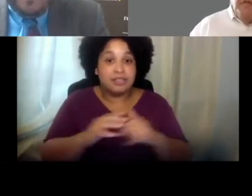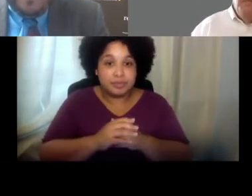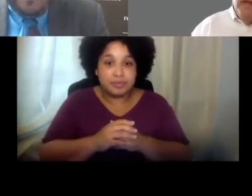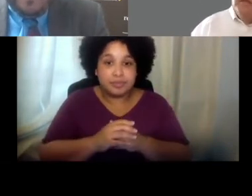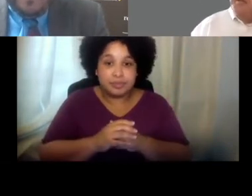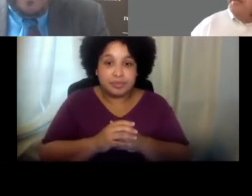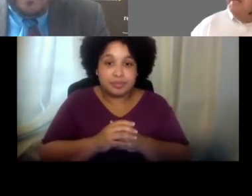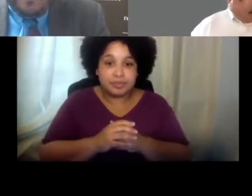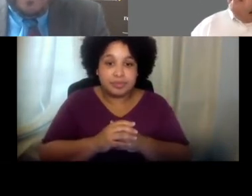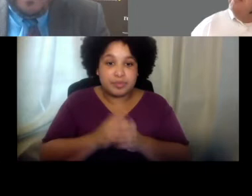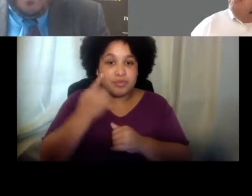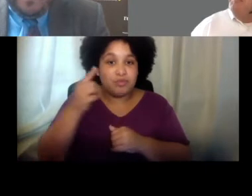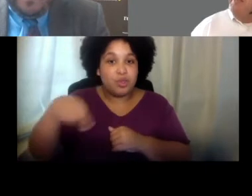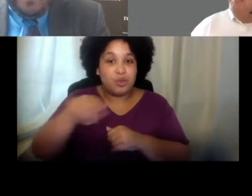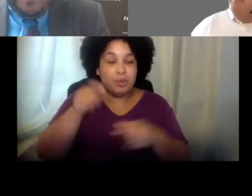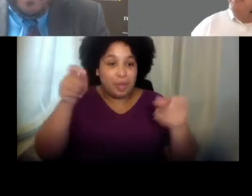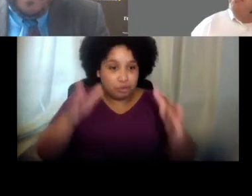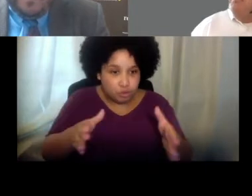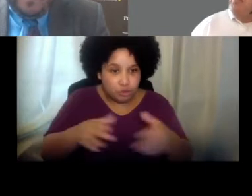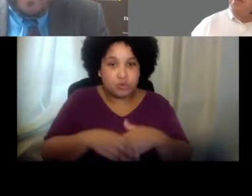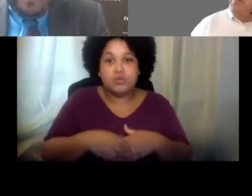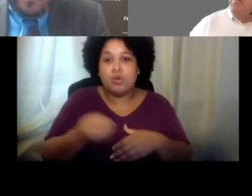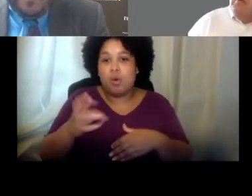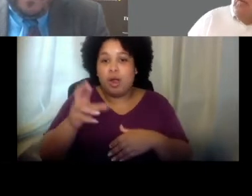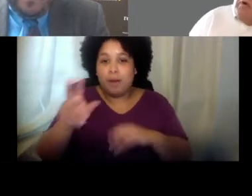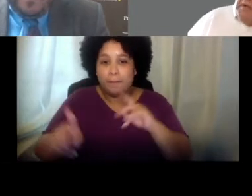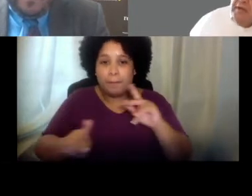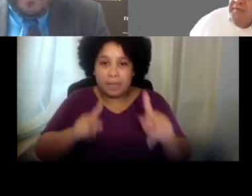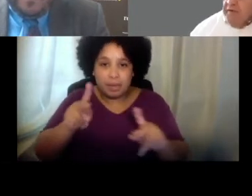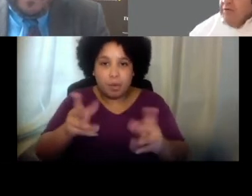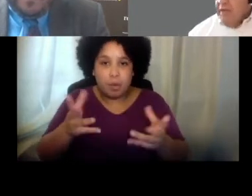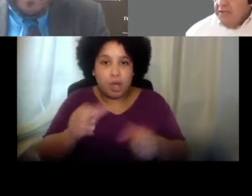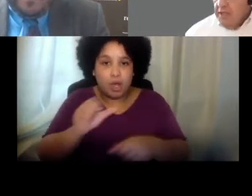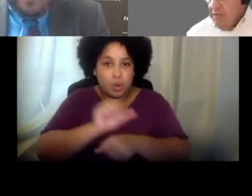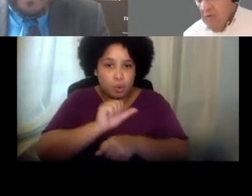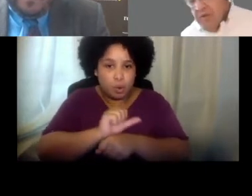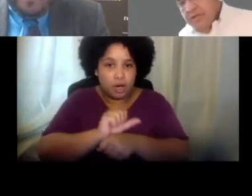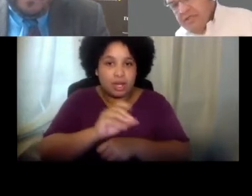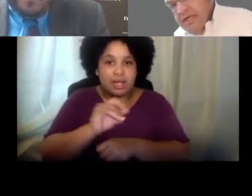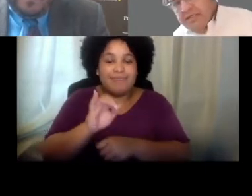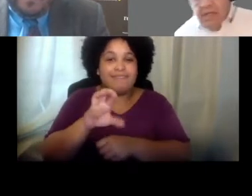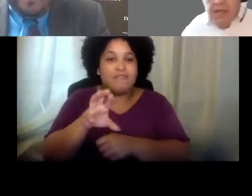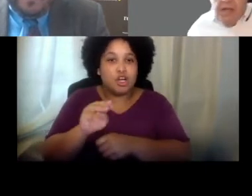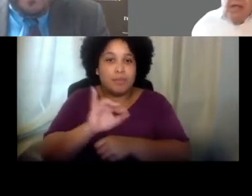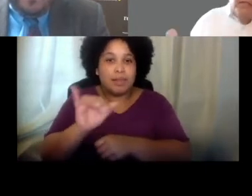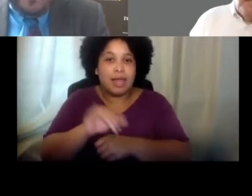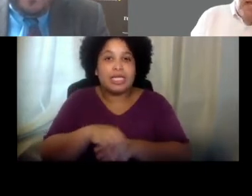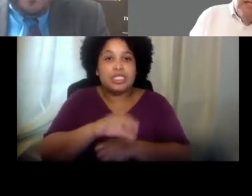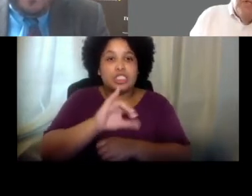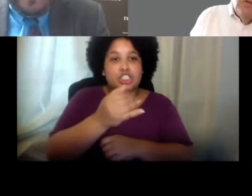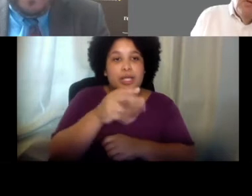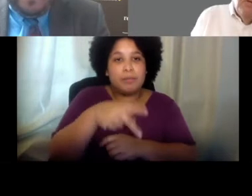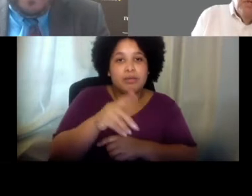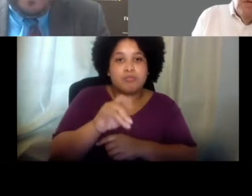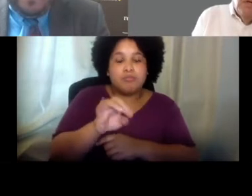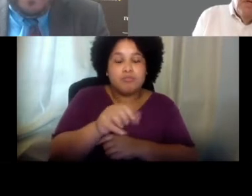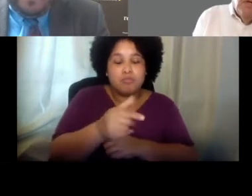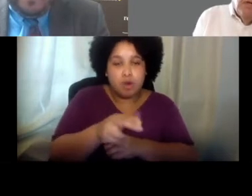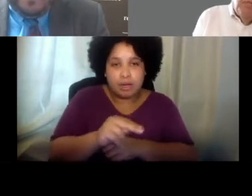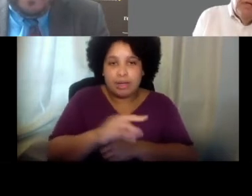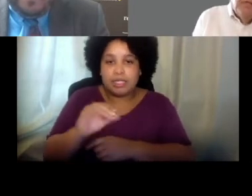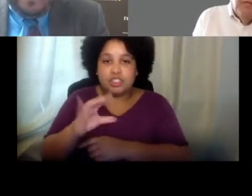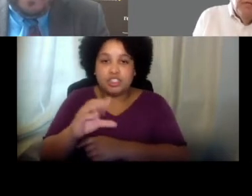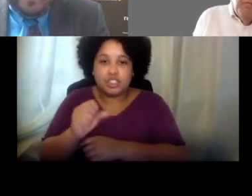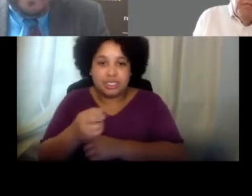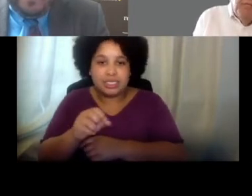For you managers out there or people who want to work in a firm like JPMorgan Chase, the slide shows